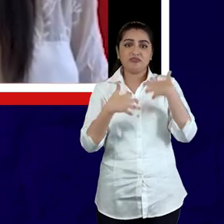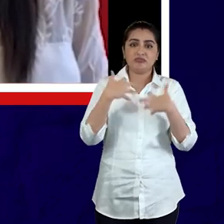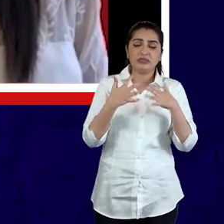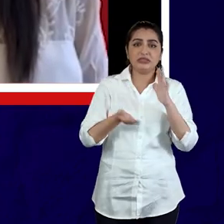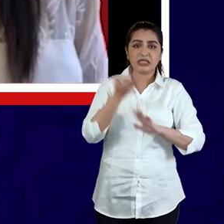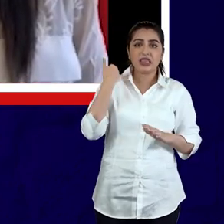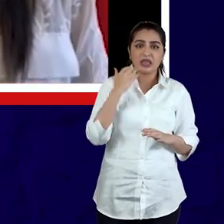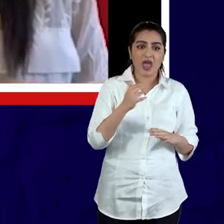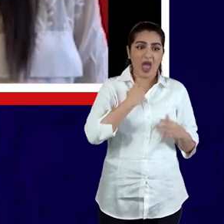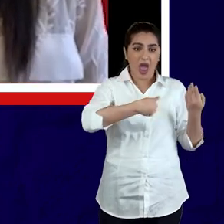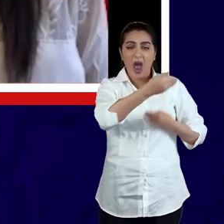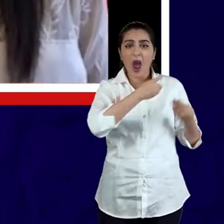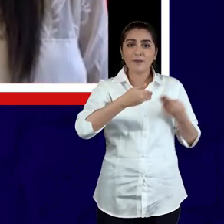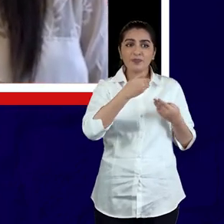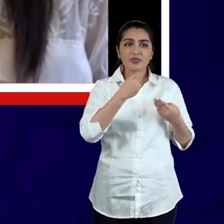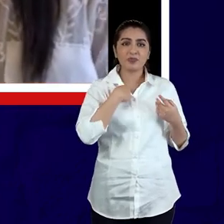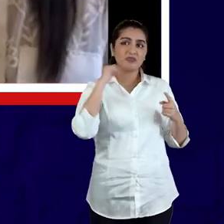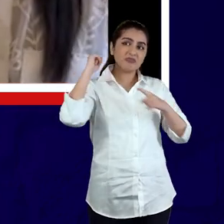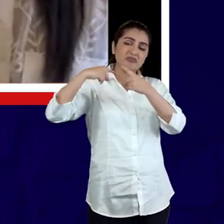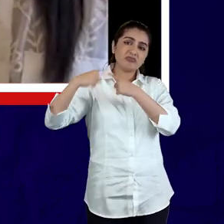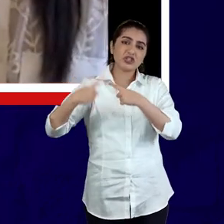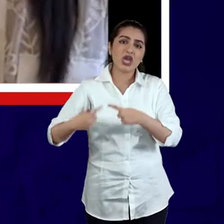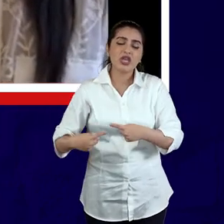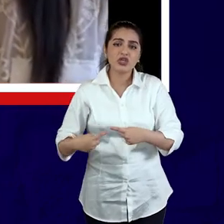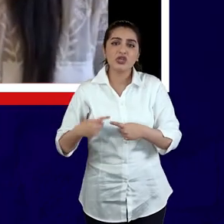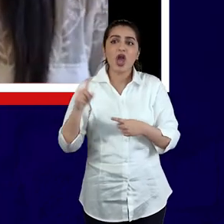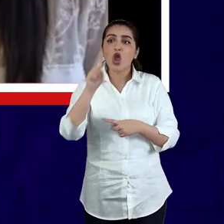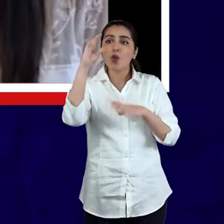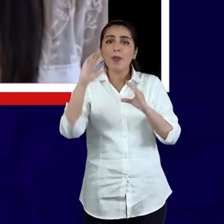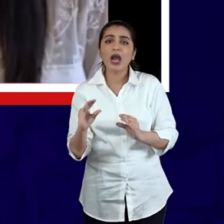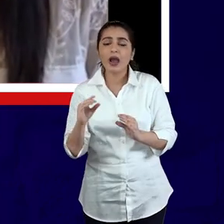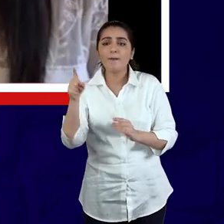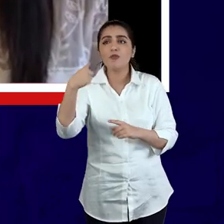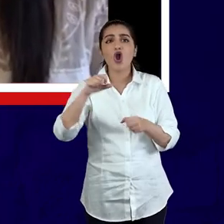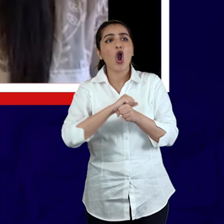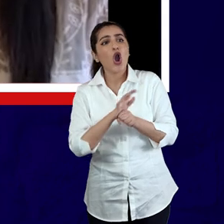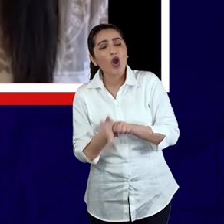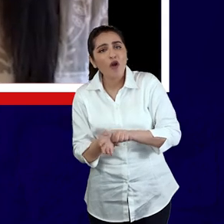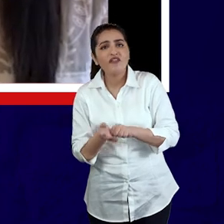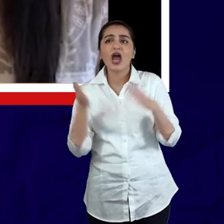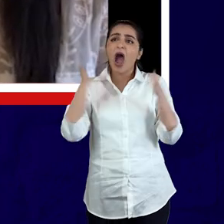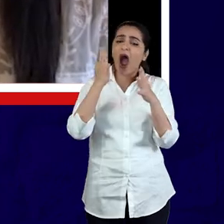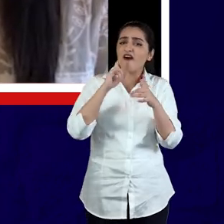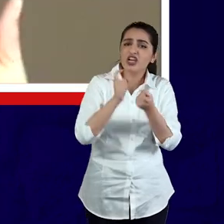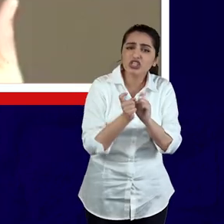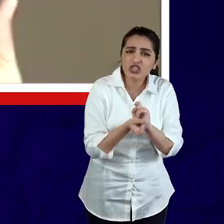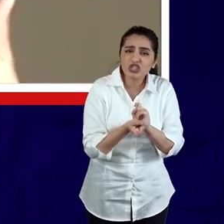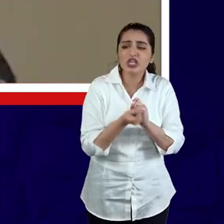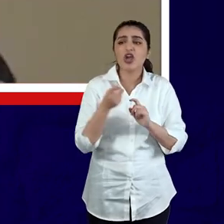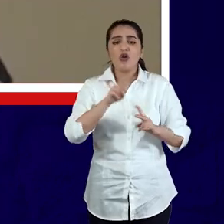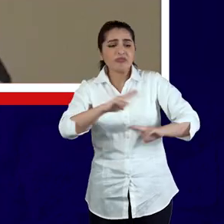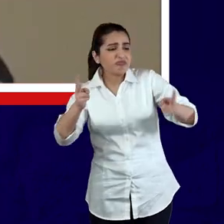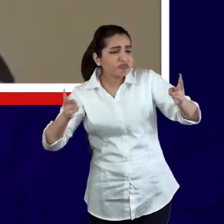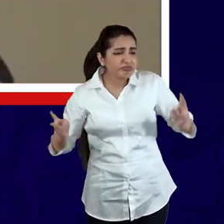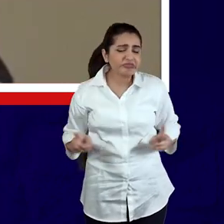interested, I'm sorry to say, in this kind of work. But I think the young people now, with COVID-19, with climate change, with